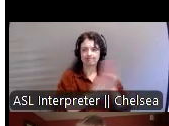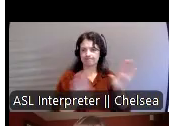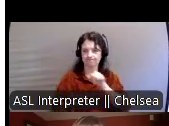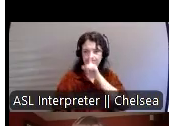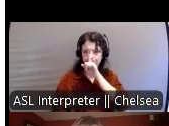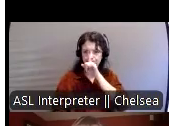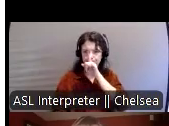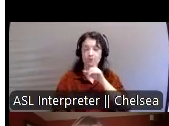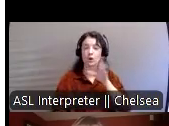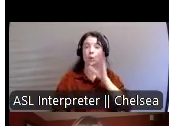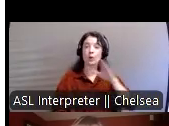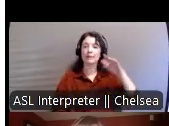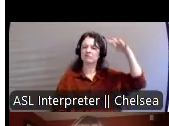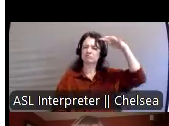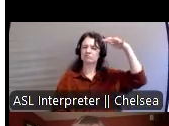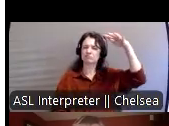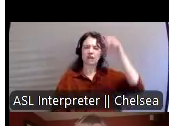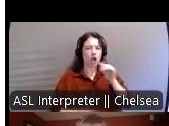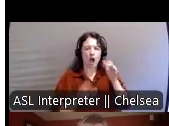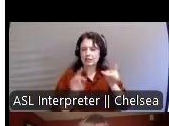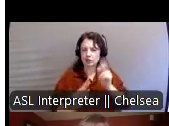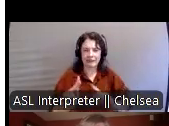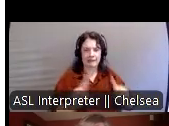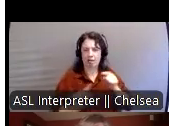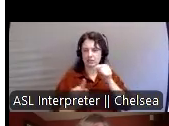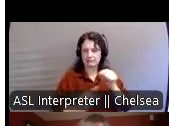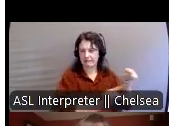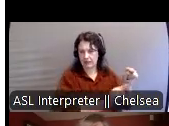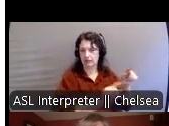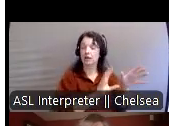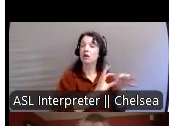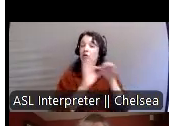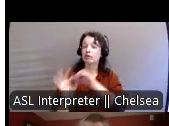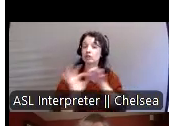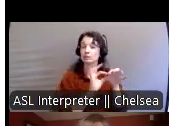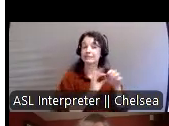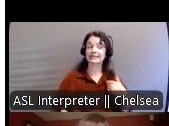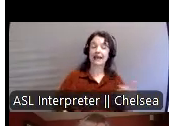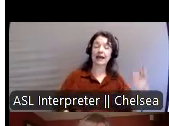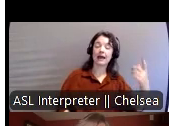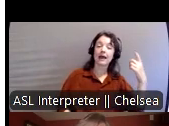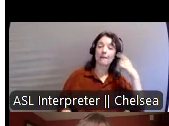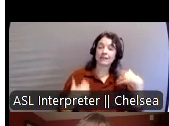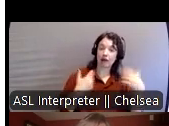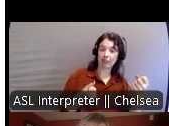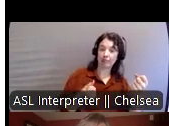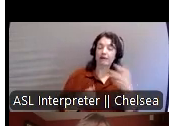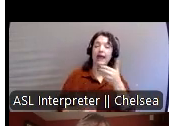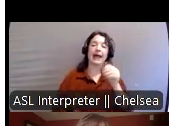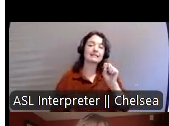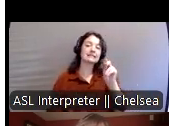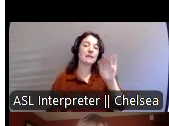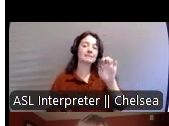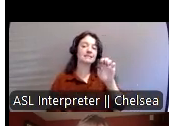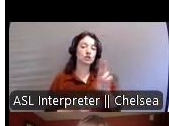a high-level review of DVDRC findings on the correlation between mental health and substance use in IPV.